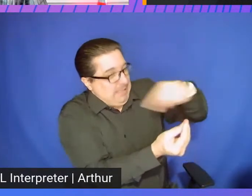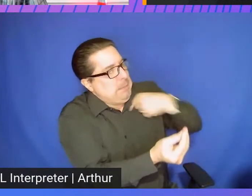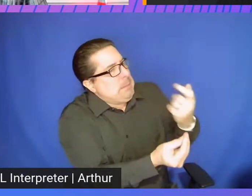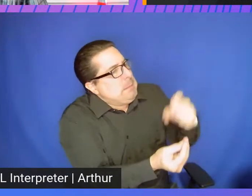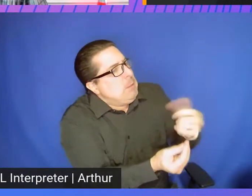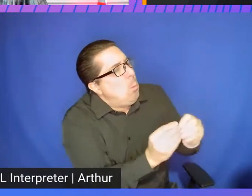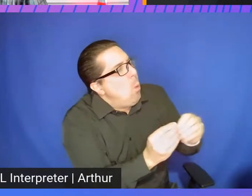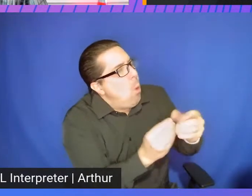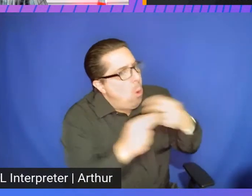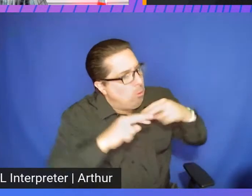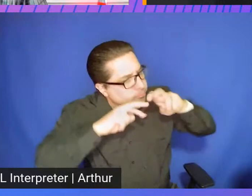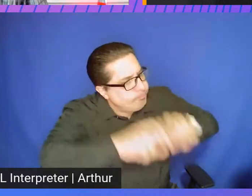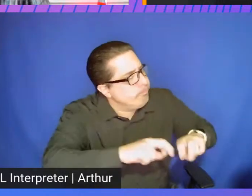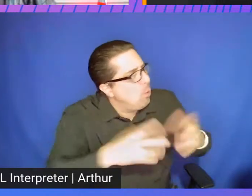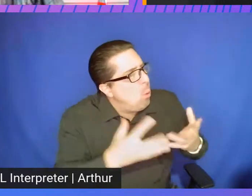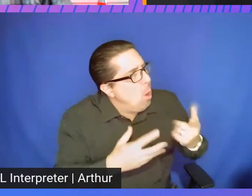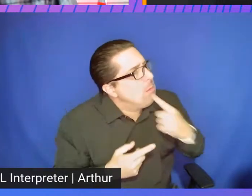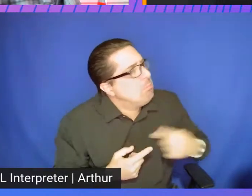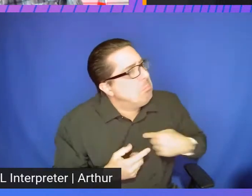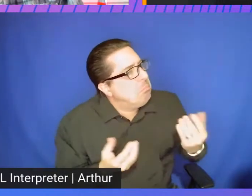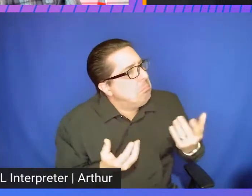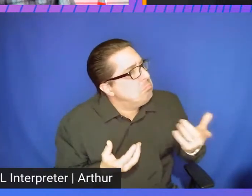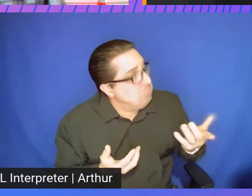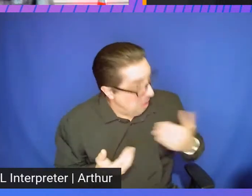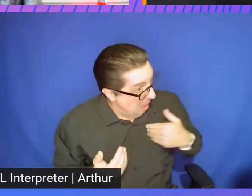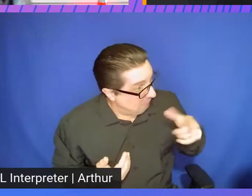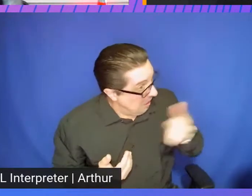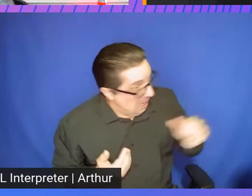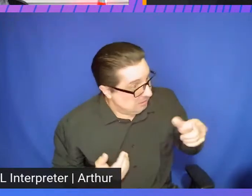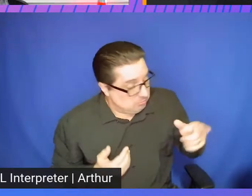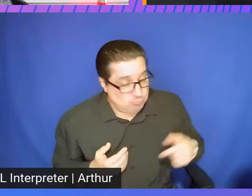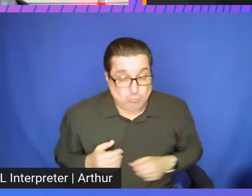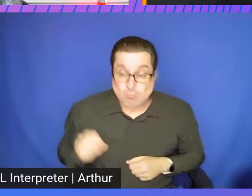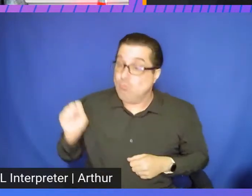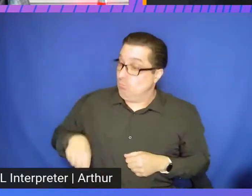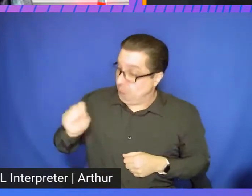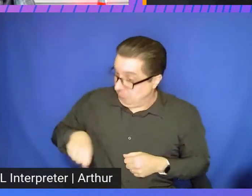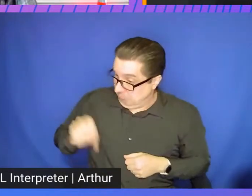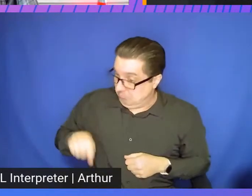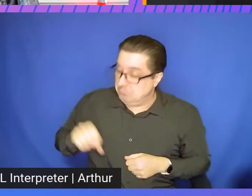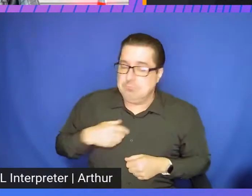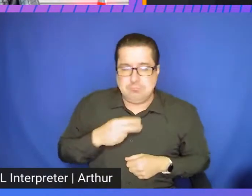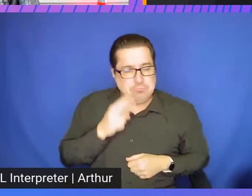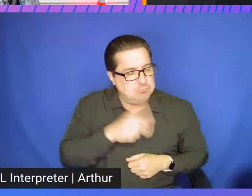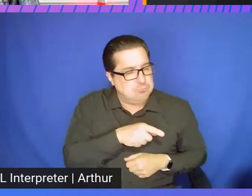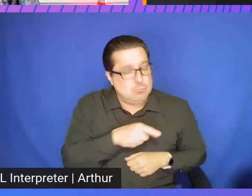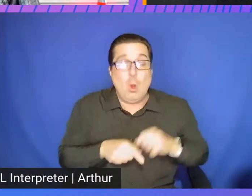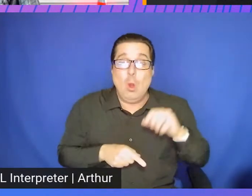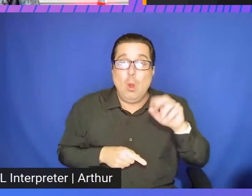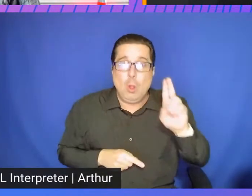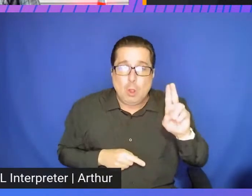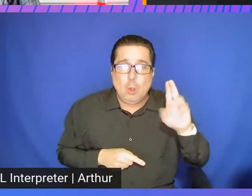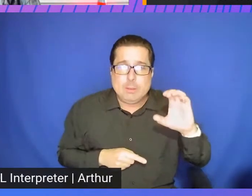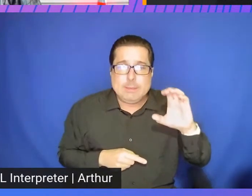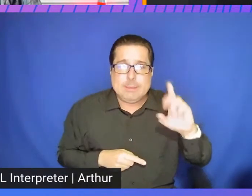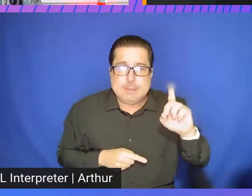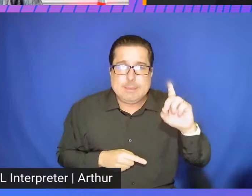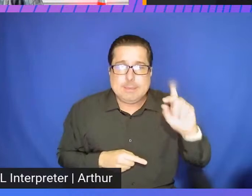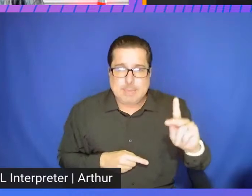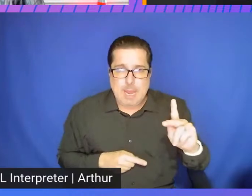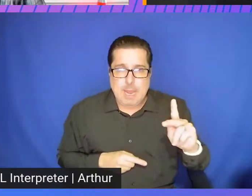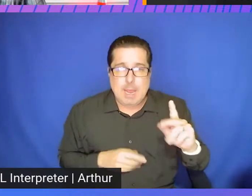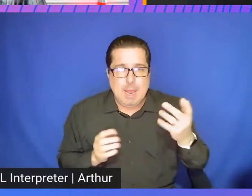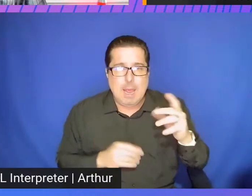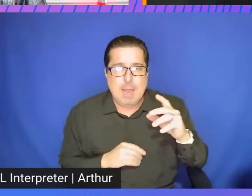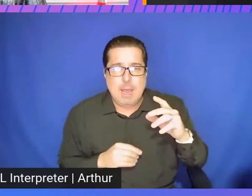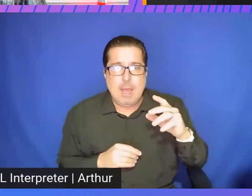at? Sure. Let's see. Use CDK. CDK has been